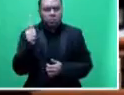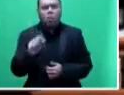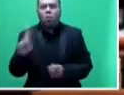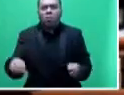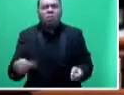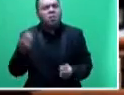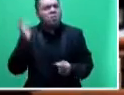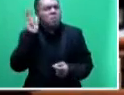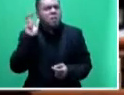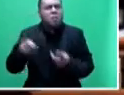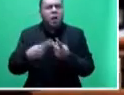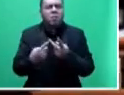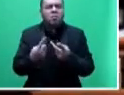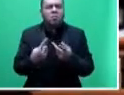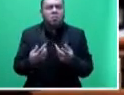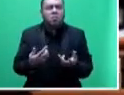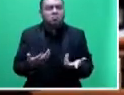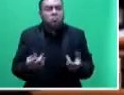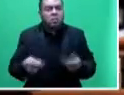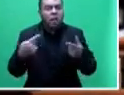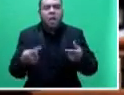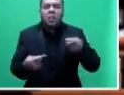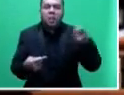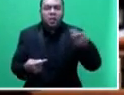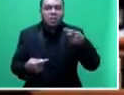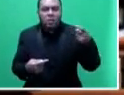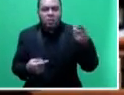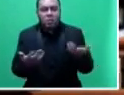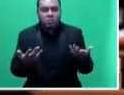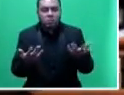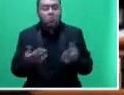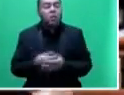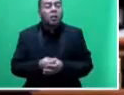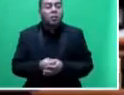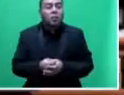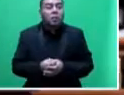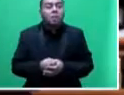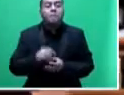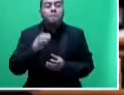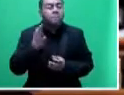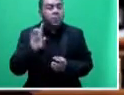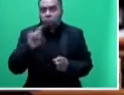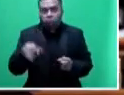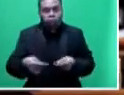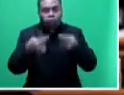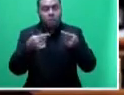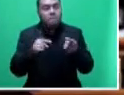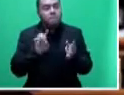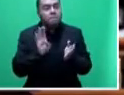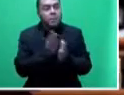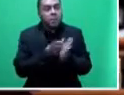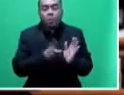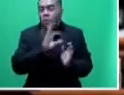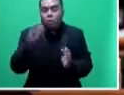side, Mr. Speaker, sir, is negative opinions. Once again, the opposition has failed to provide an alternative budget. This, Mr. Speaker, this is